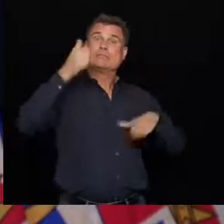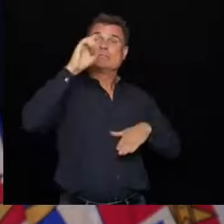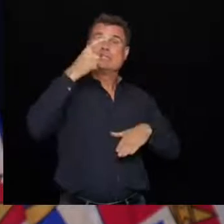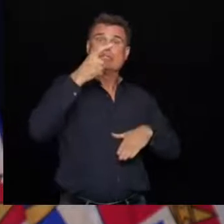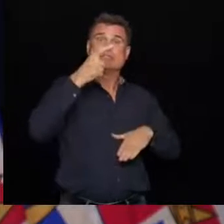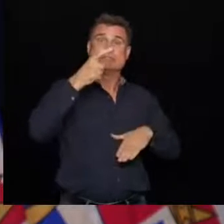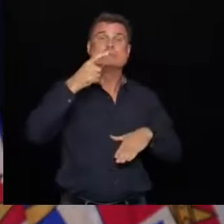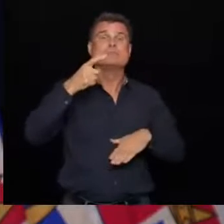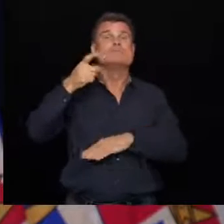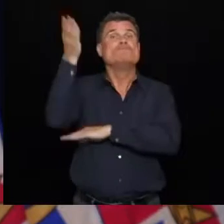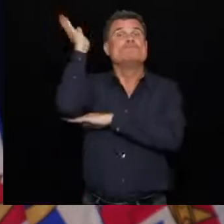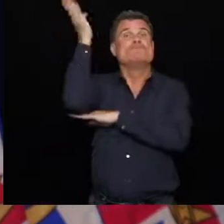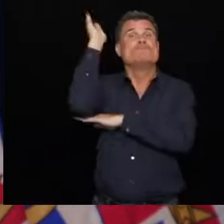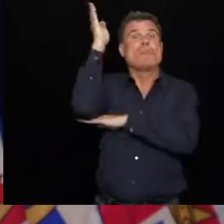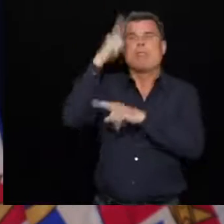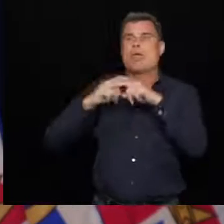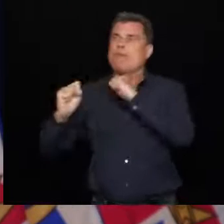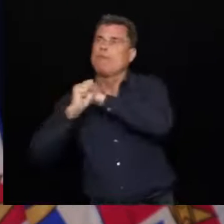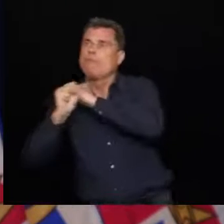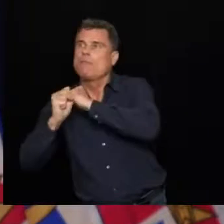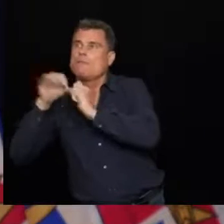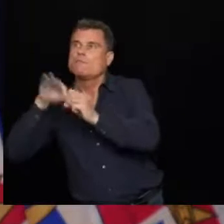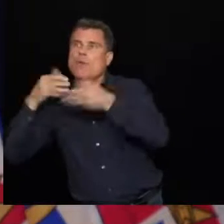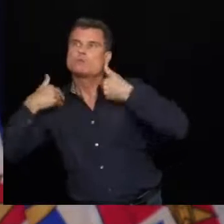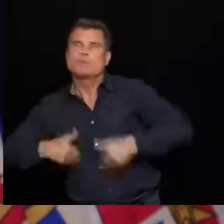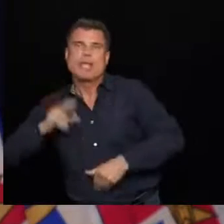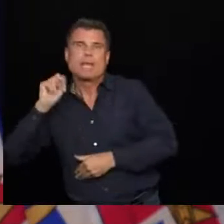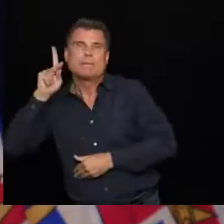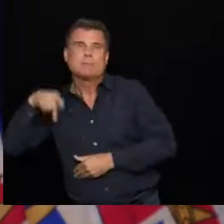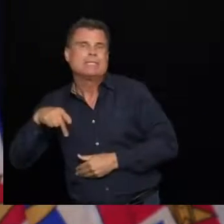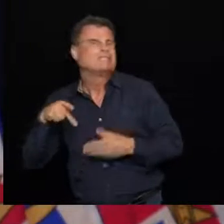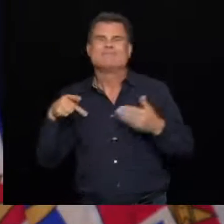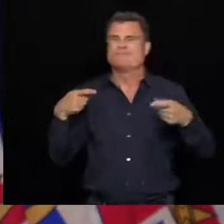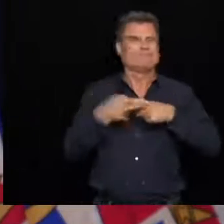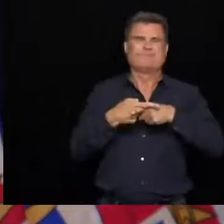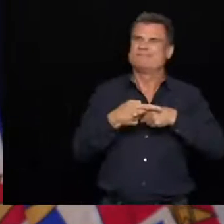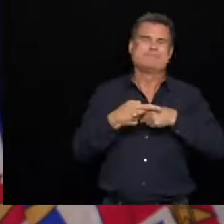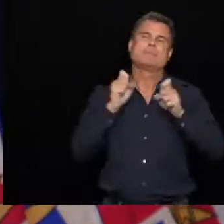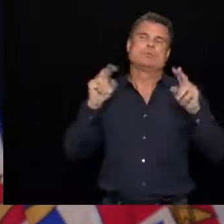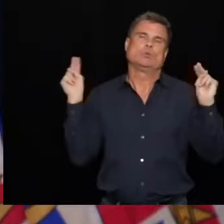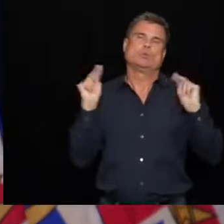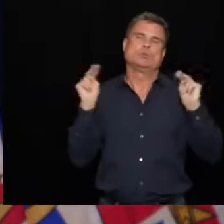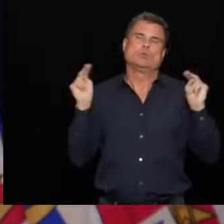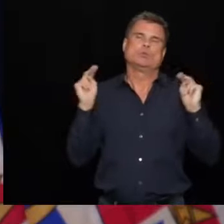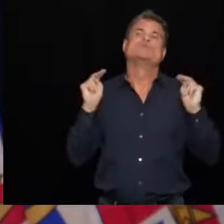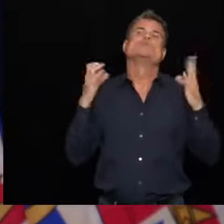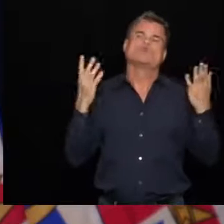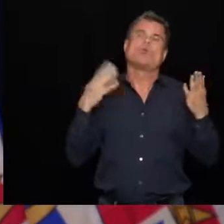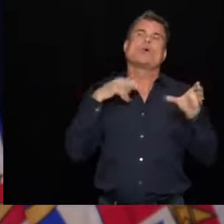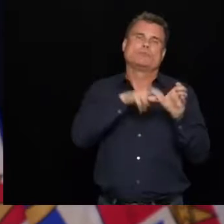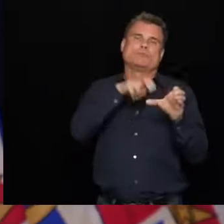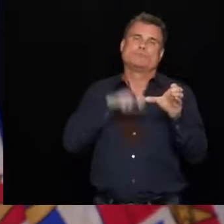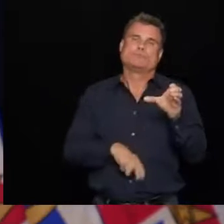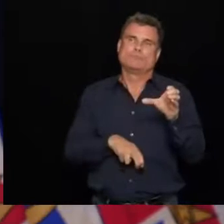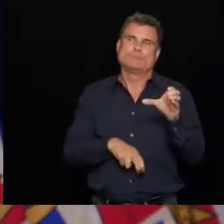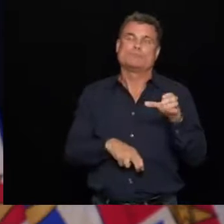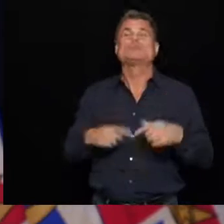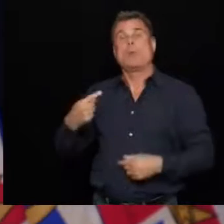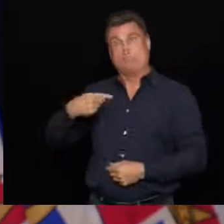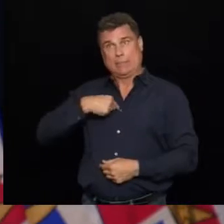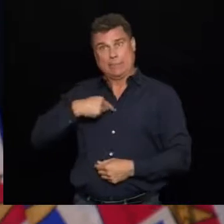involved in ensuring the ongoing management of the crises, along with Minister James, who's the caretaker minister during this